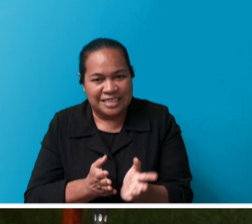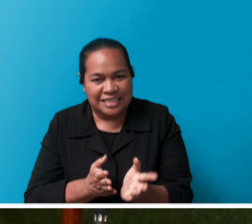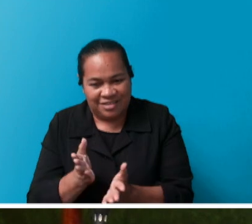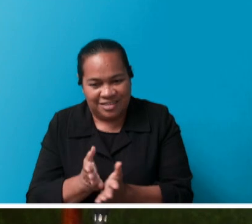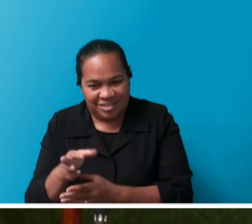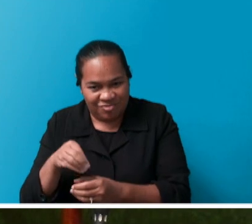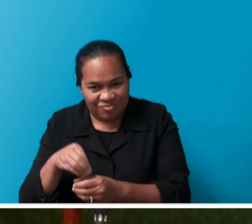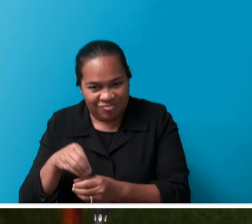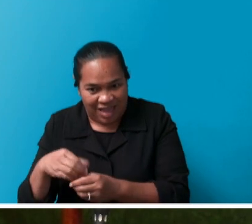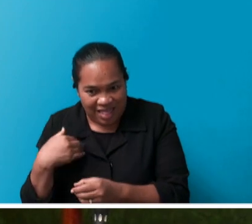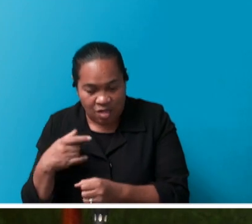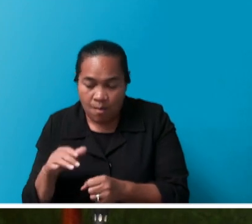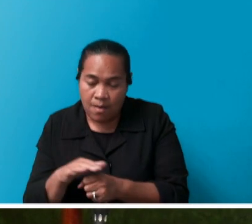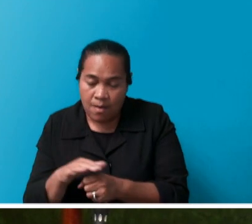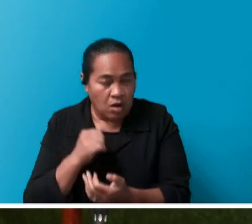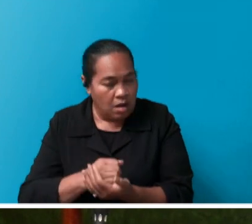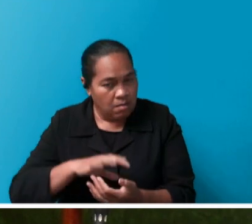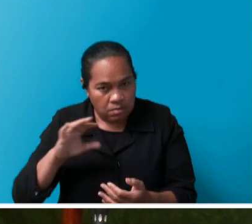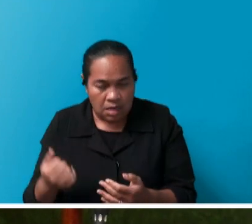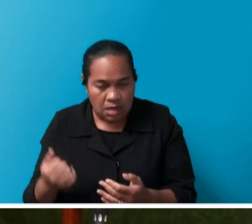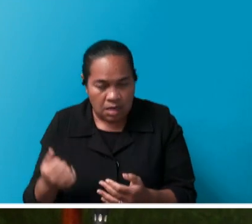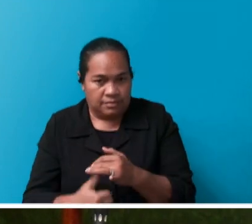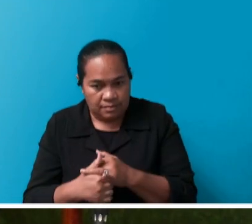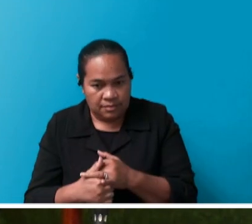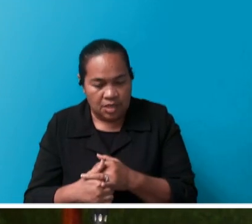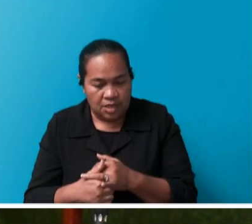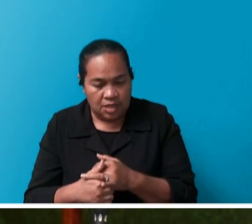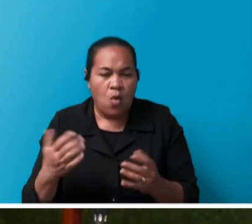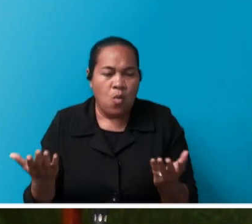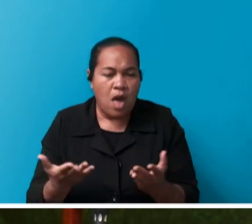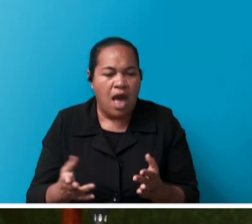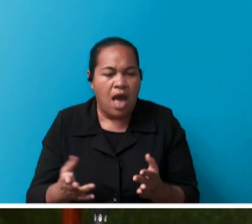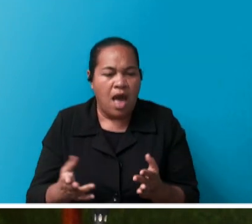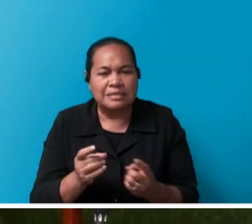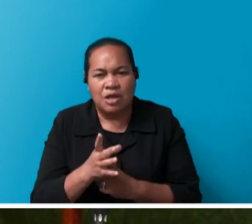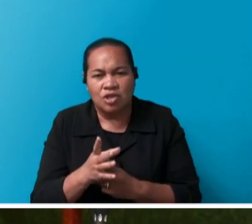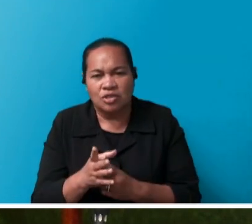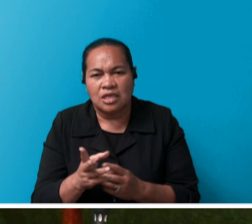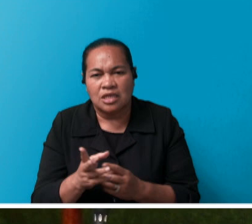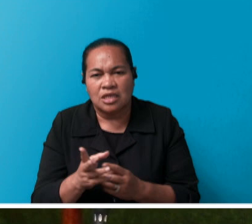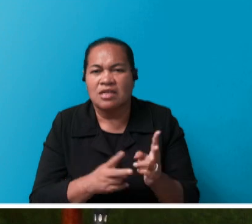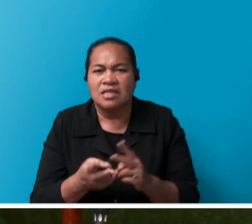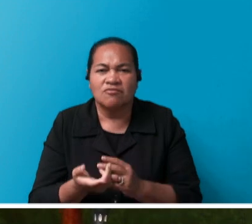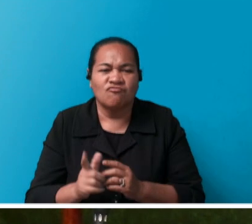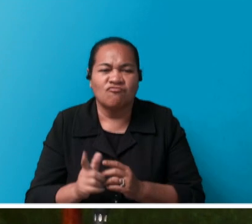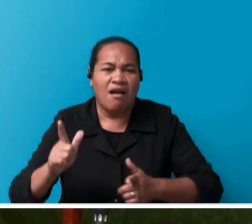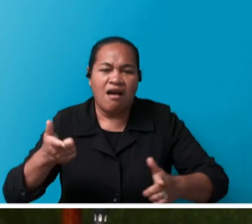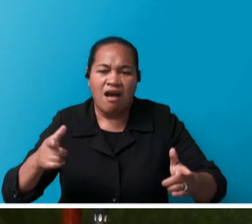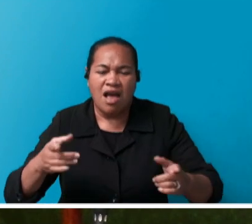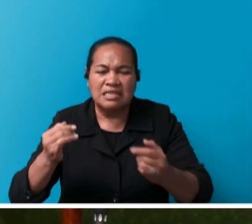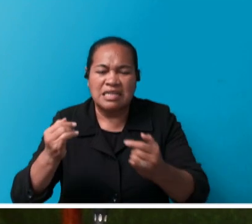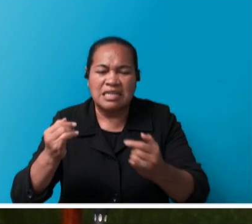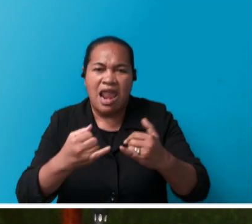ensuring accessibility in urban, rural, and our maritime community. Health is